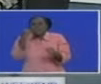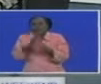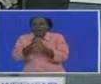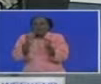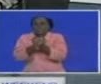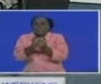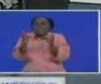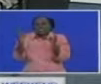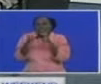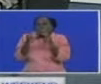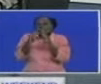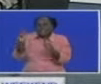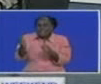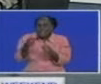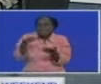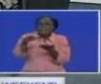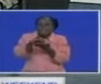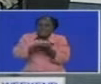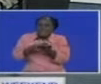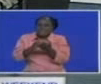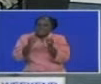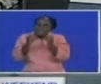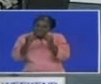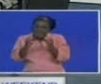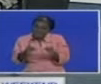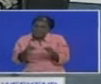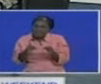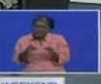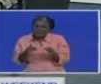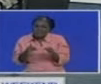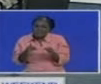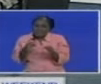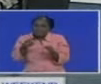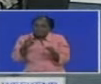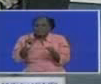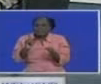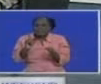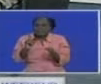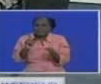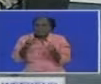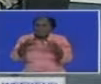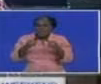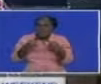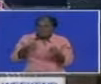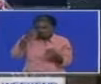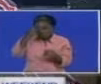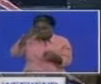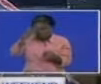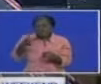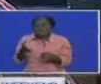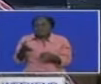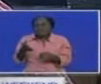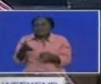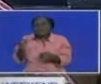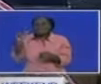contact with Kenya. So basically, if there is any approach towards implementation of that essential contact,